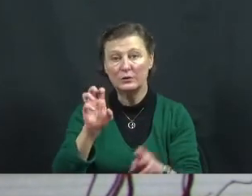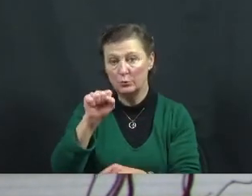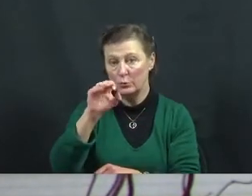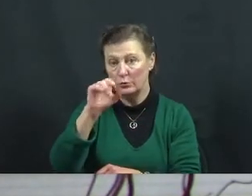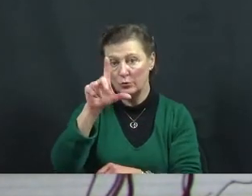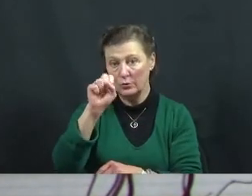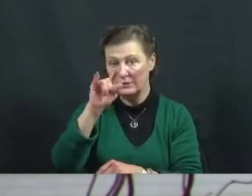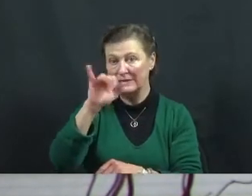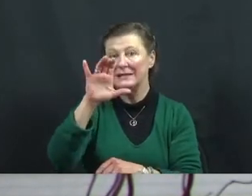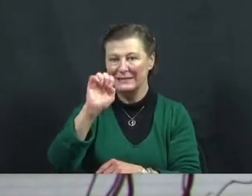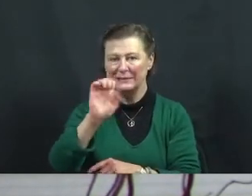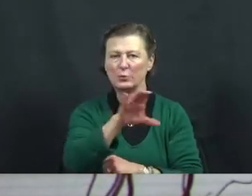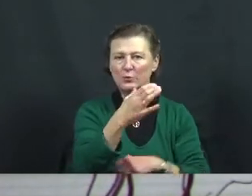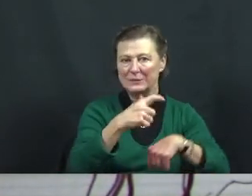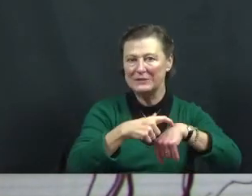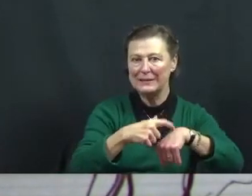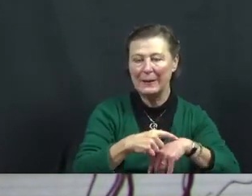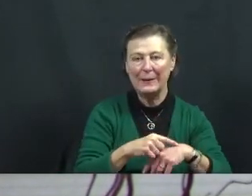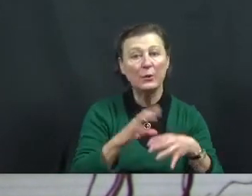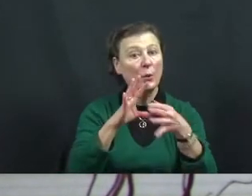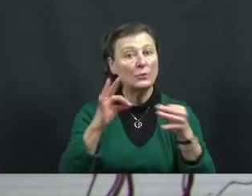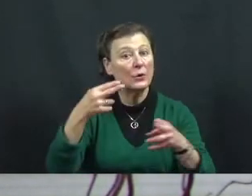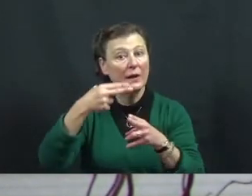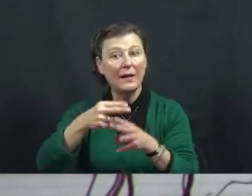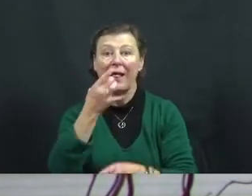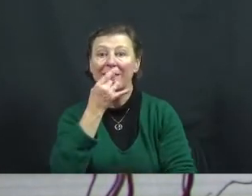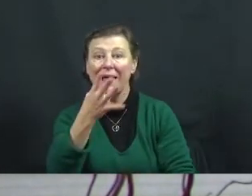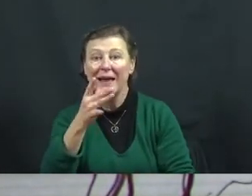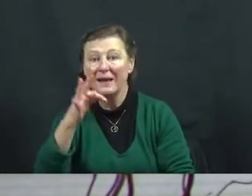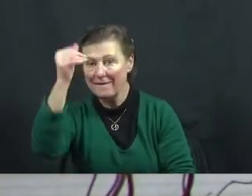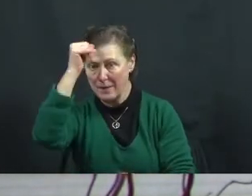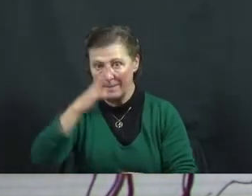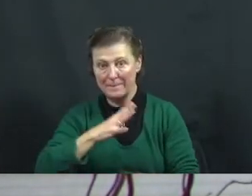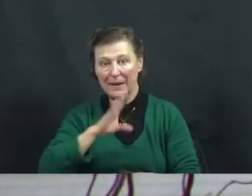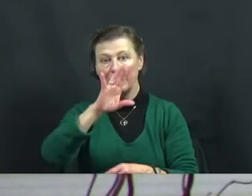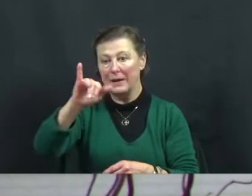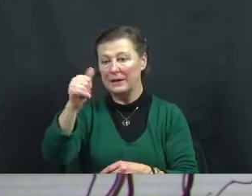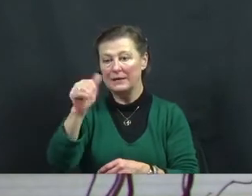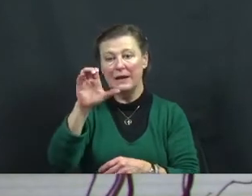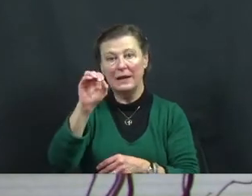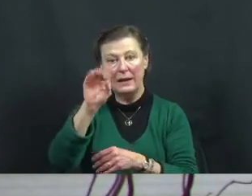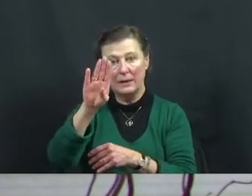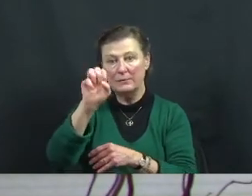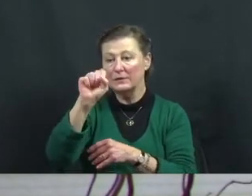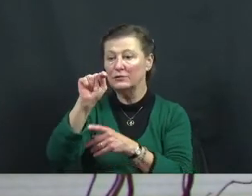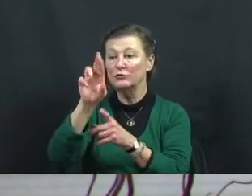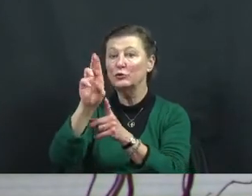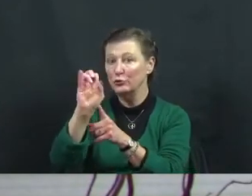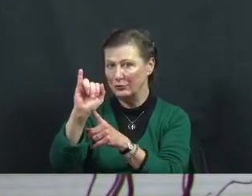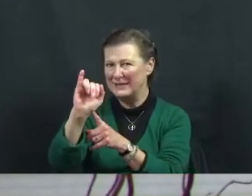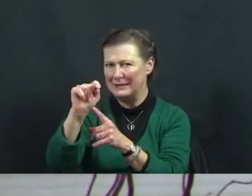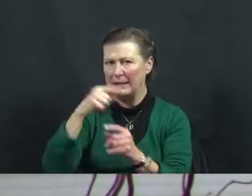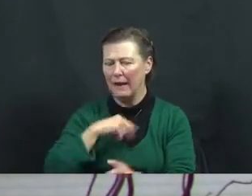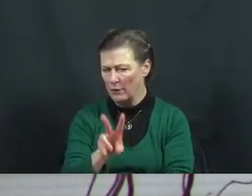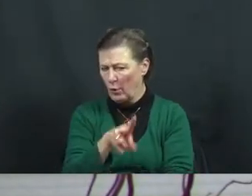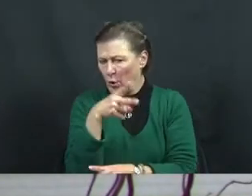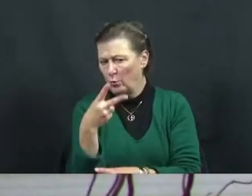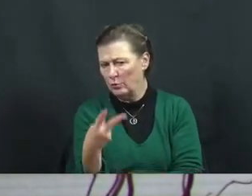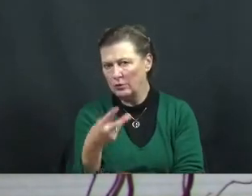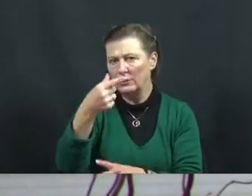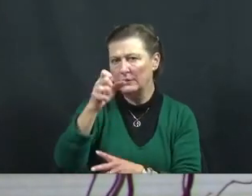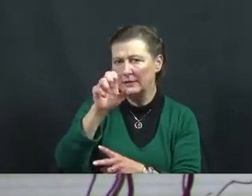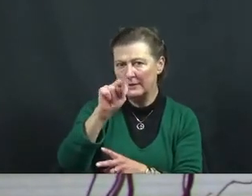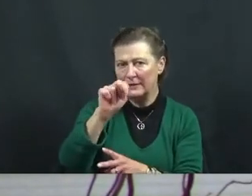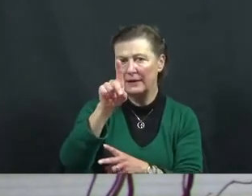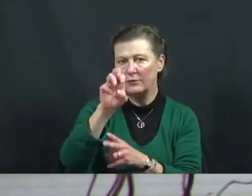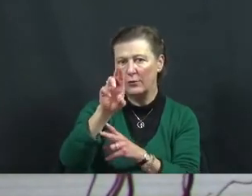time. The story is called The Light of Men by Jacob Street. I have reversed the gender pronouns in